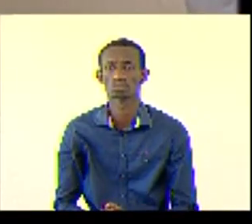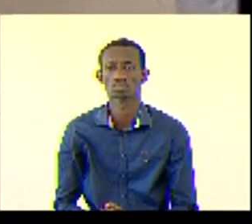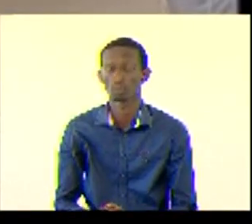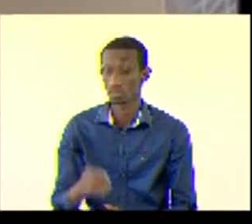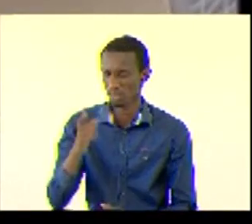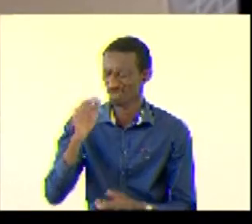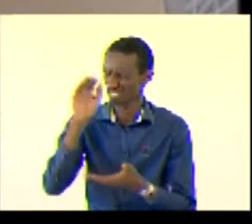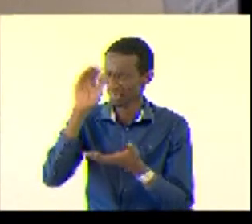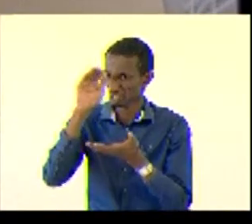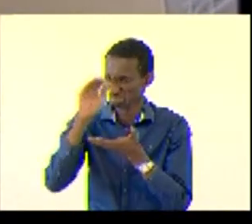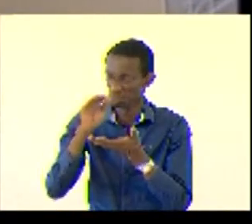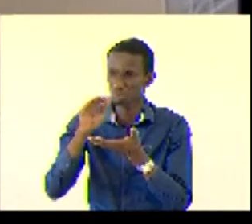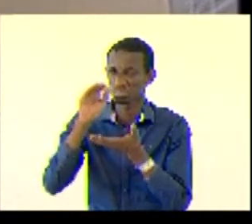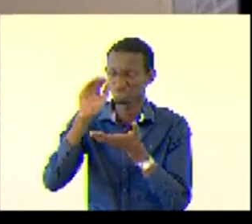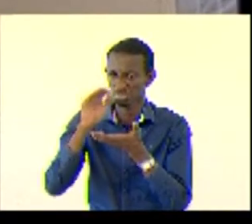reduces